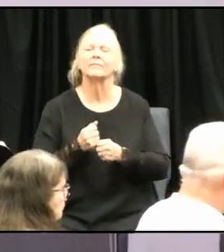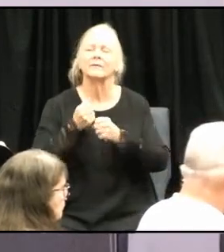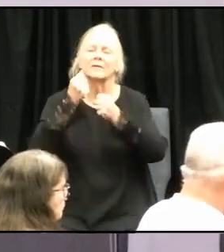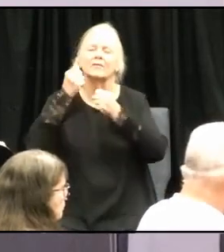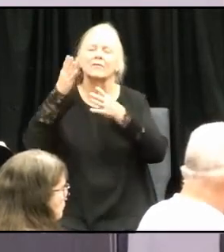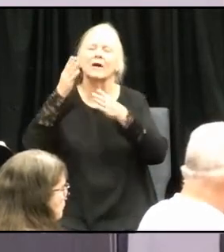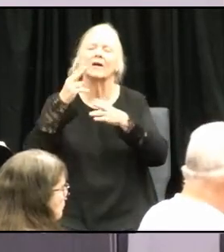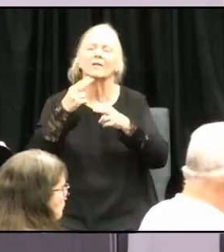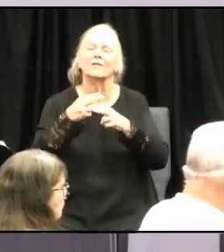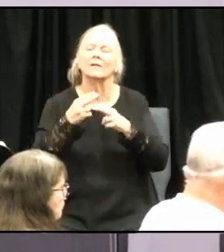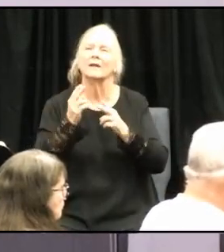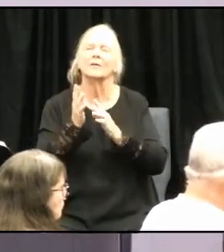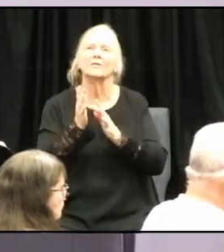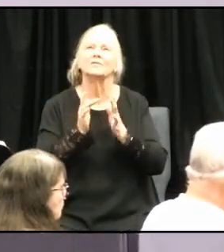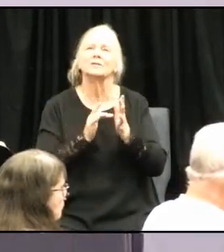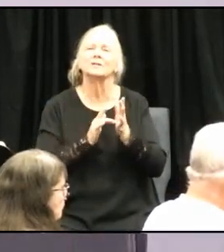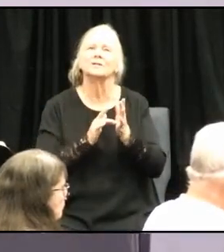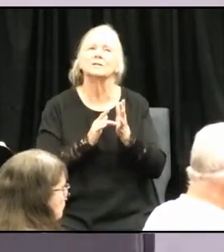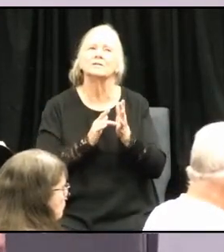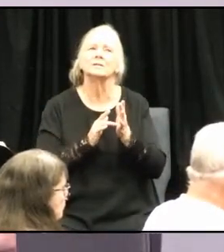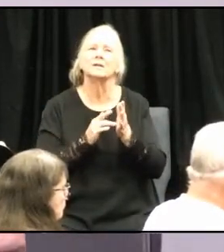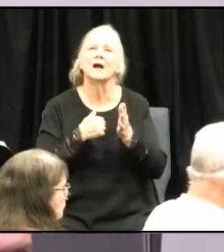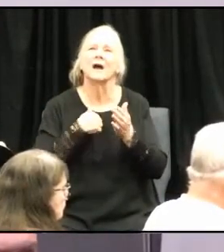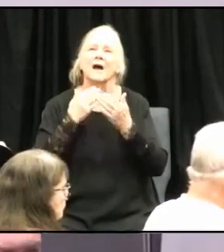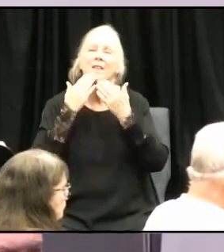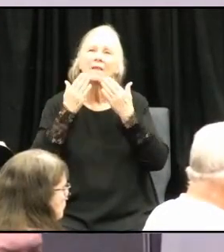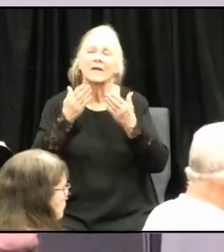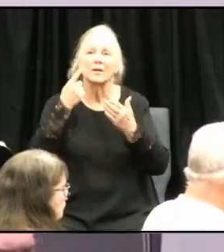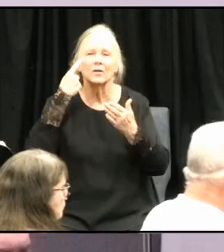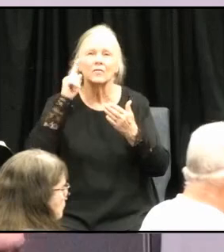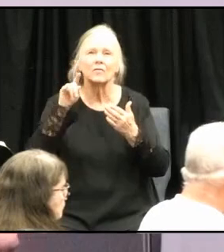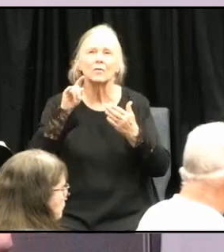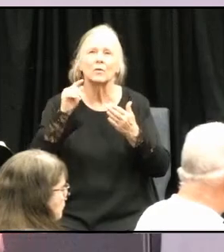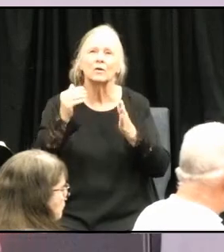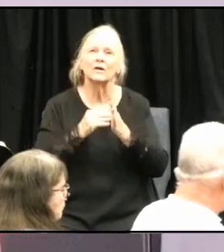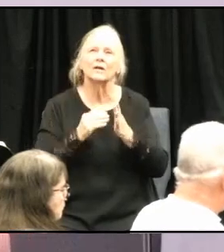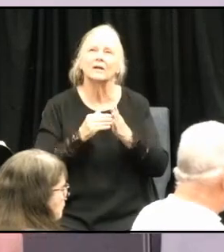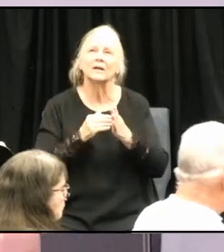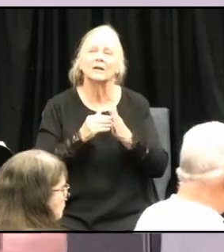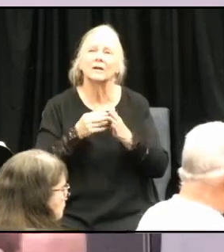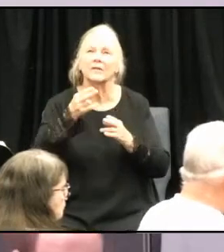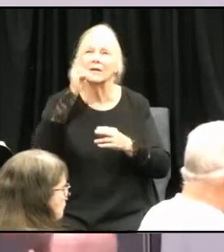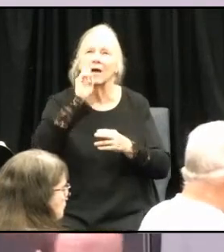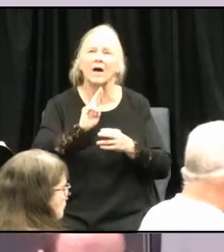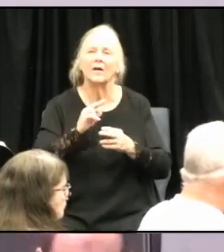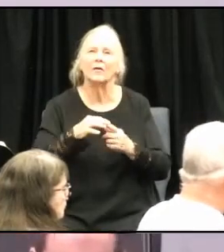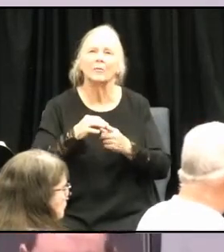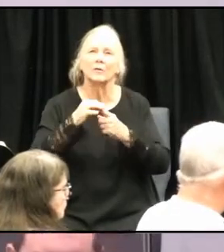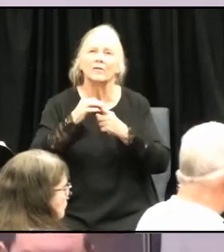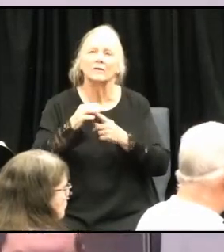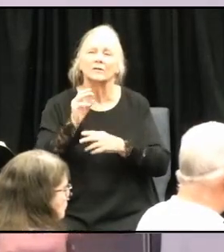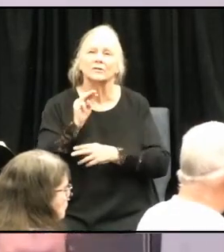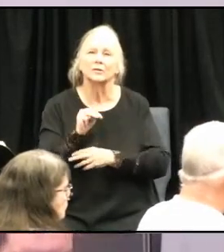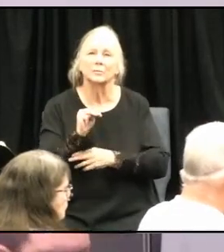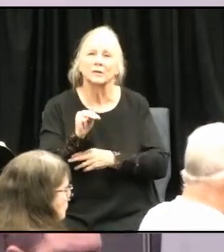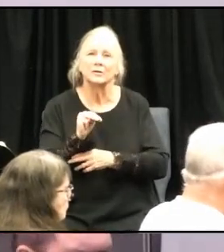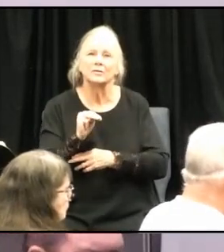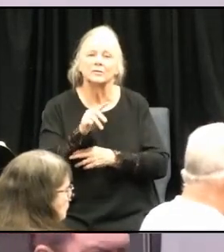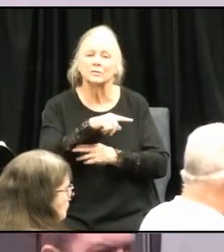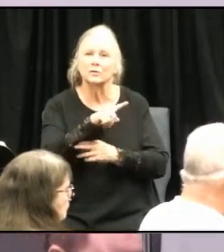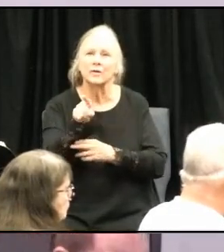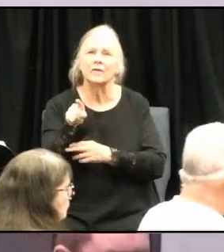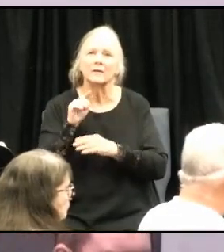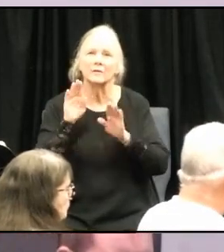name of Jesus, I thank You for the great honor, the great privilege to minister to these wonderful